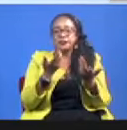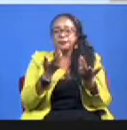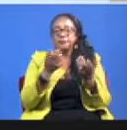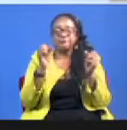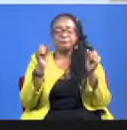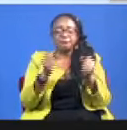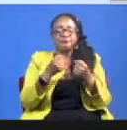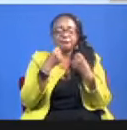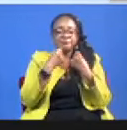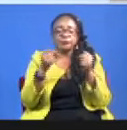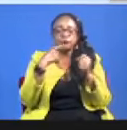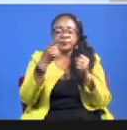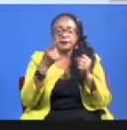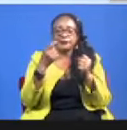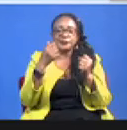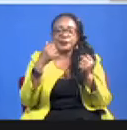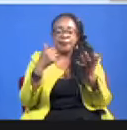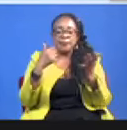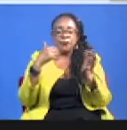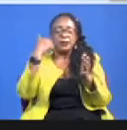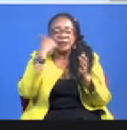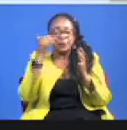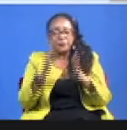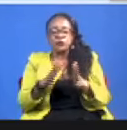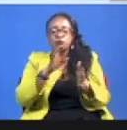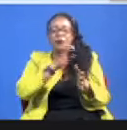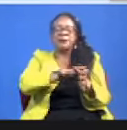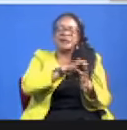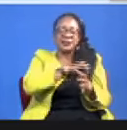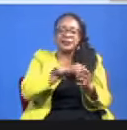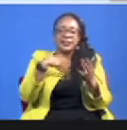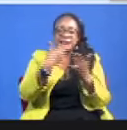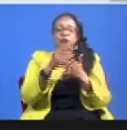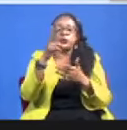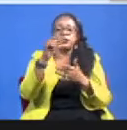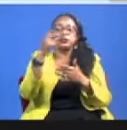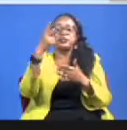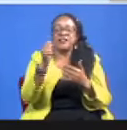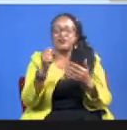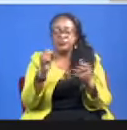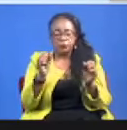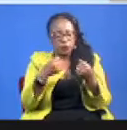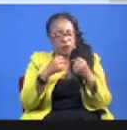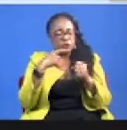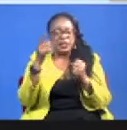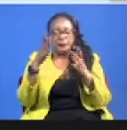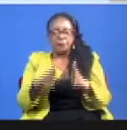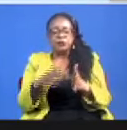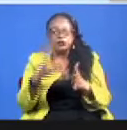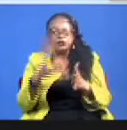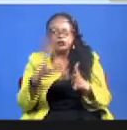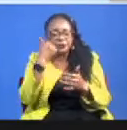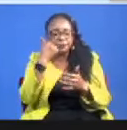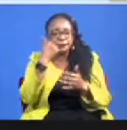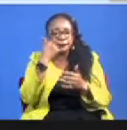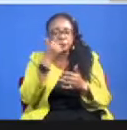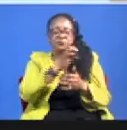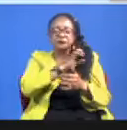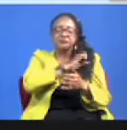we said we cannot tell a patient to be patient until 2025. You cannot tell a patient to be